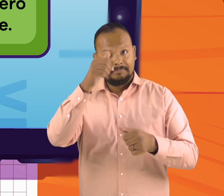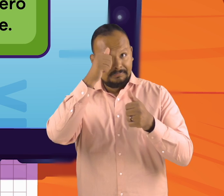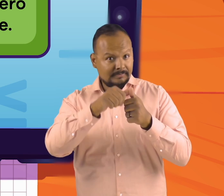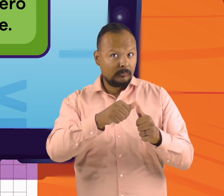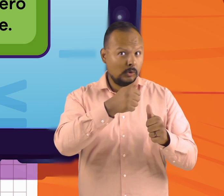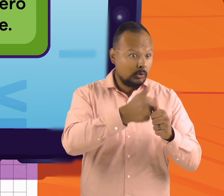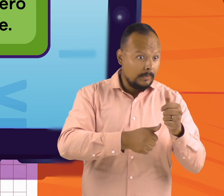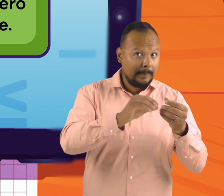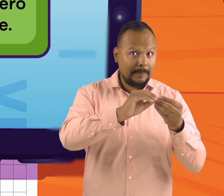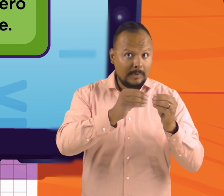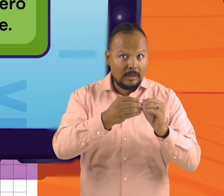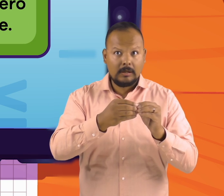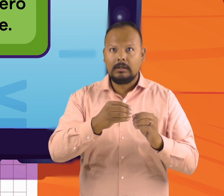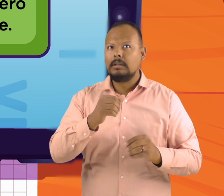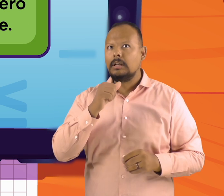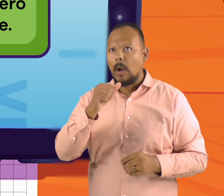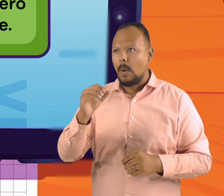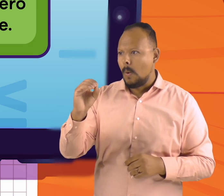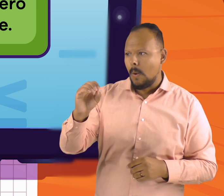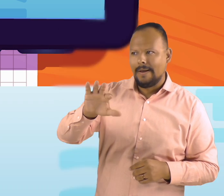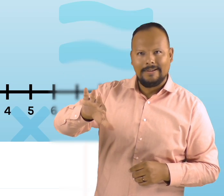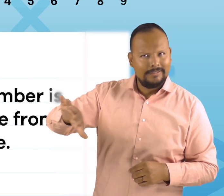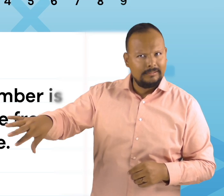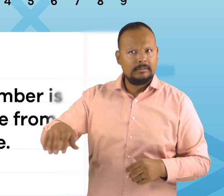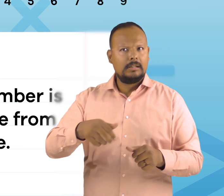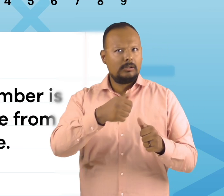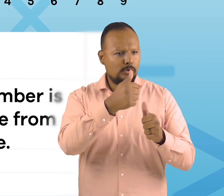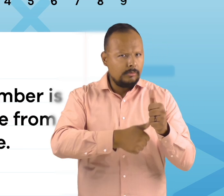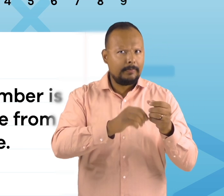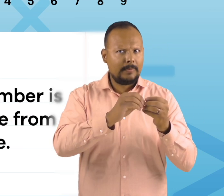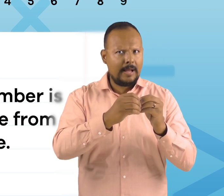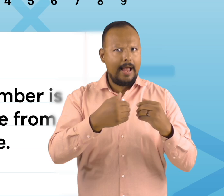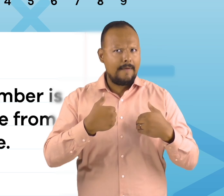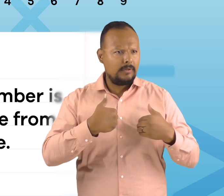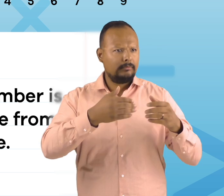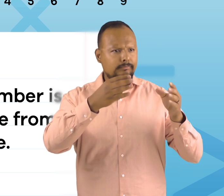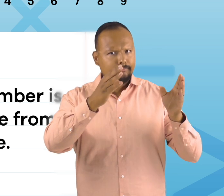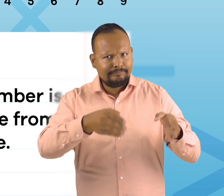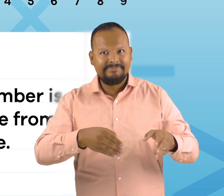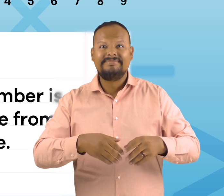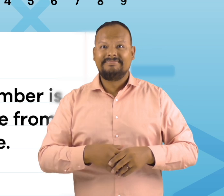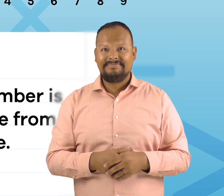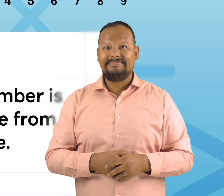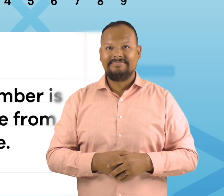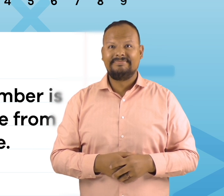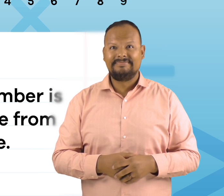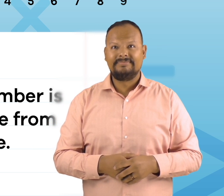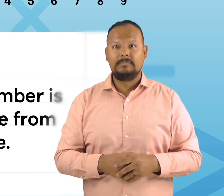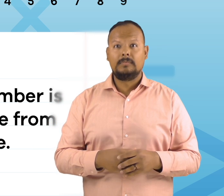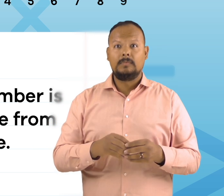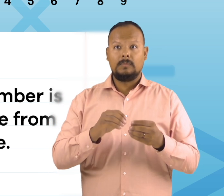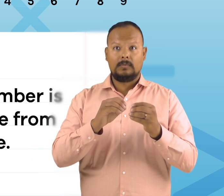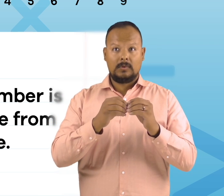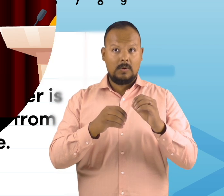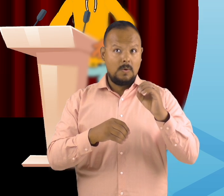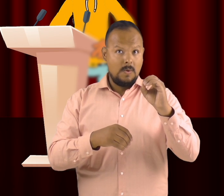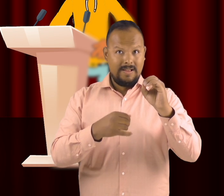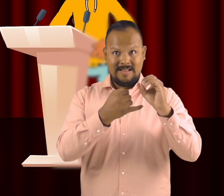besides 0 has an absolute value. You determine it by measuring a number's distance from 0,